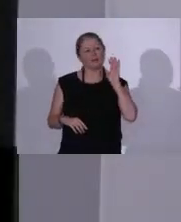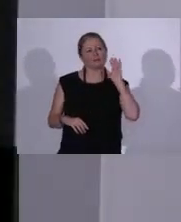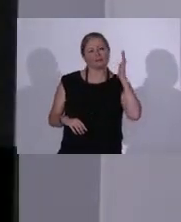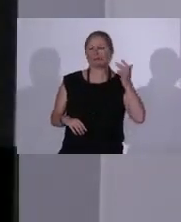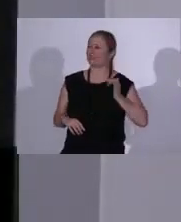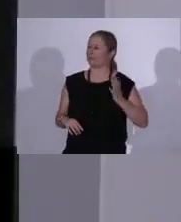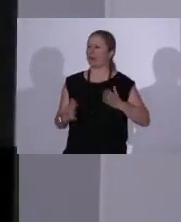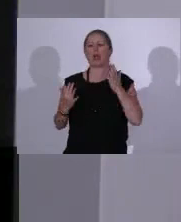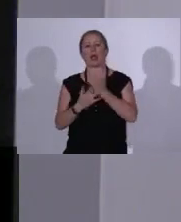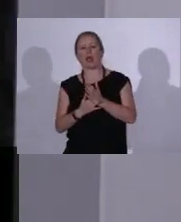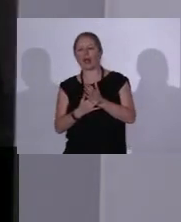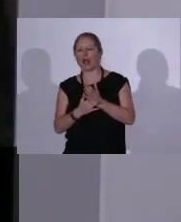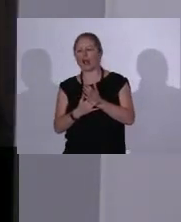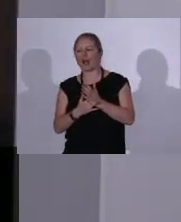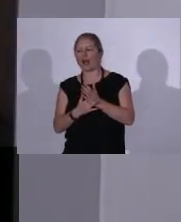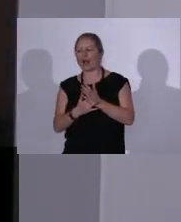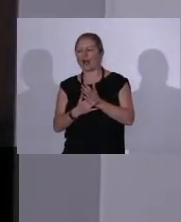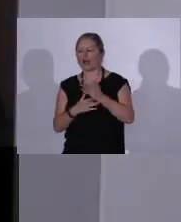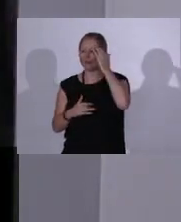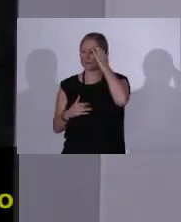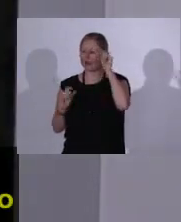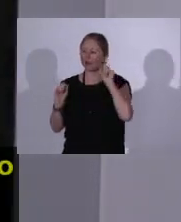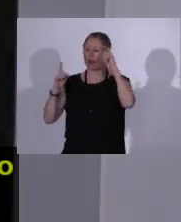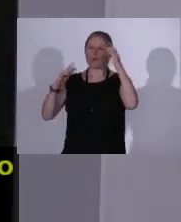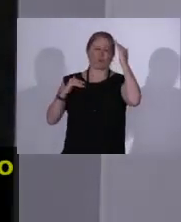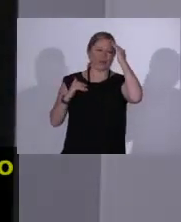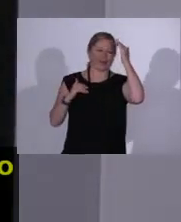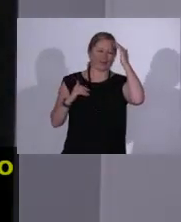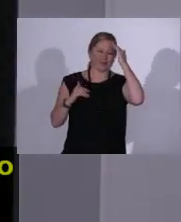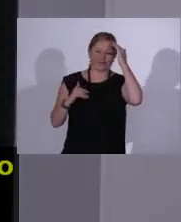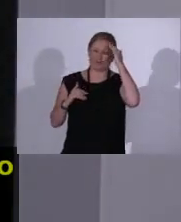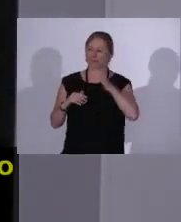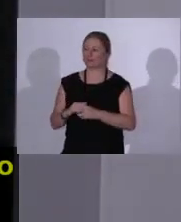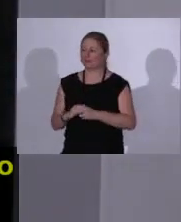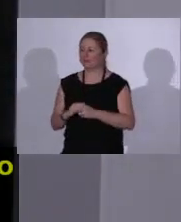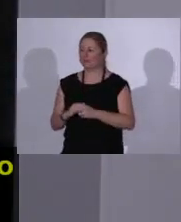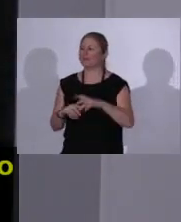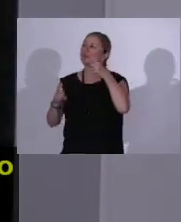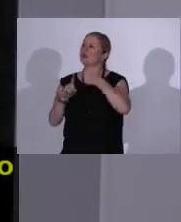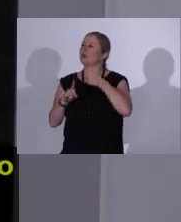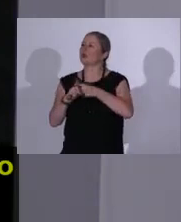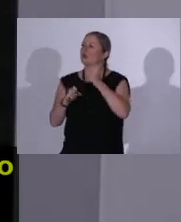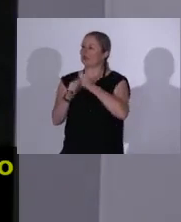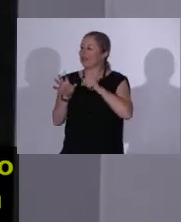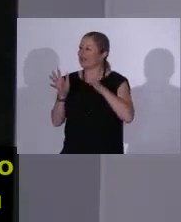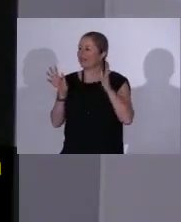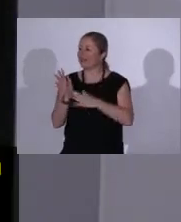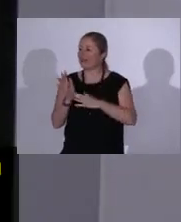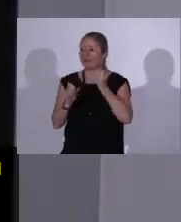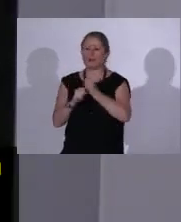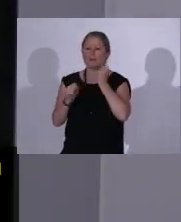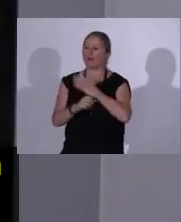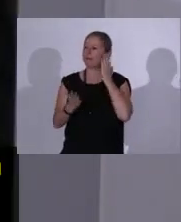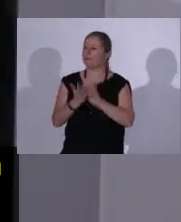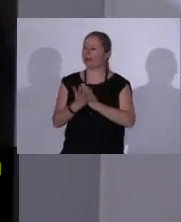to wake your brains up a little bit. So something we do in kinder gym and in gymnastics is make sure that both sides of our